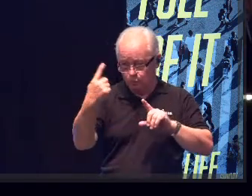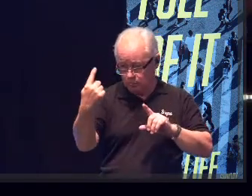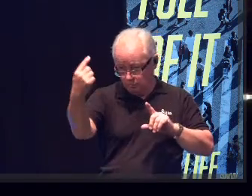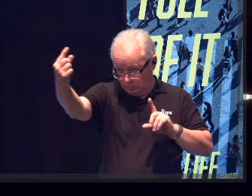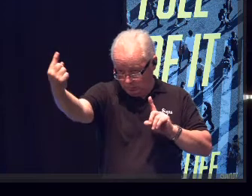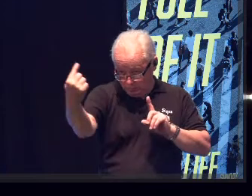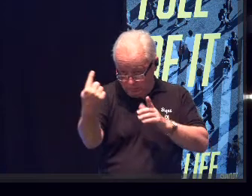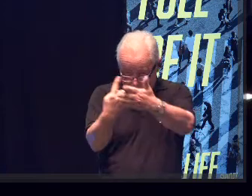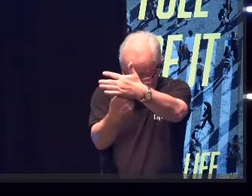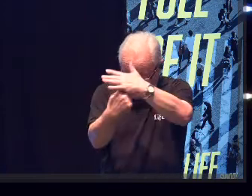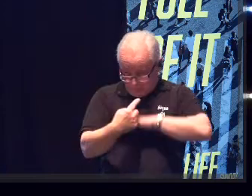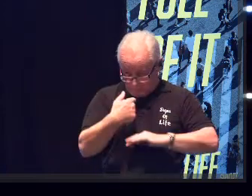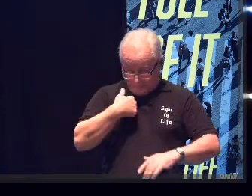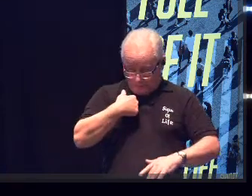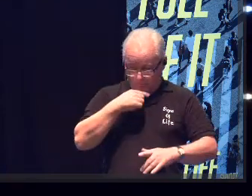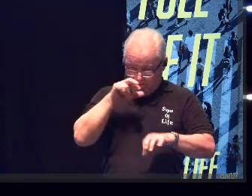He'd been mocked.